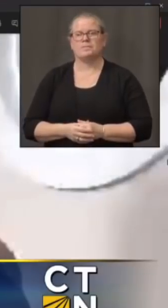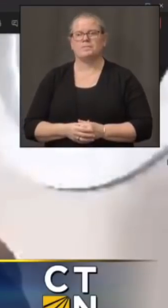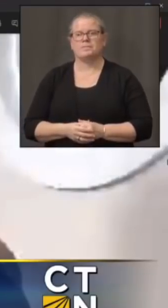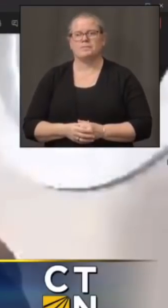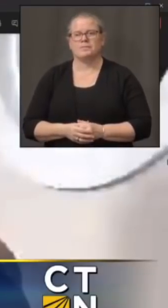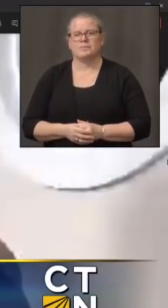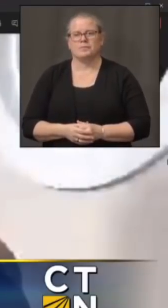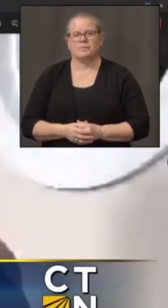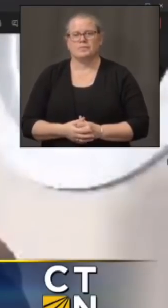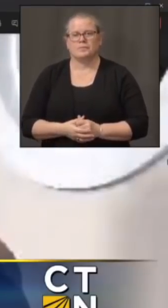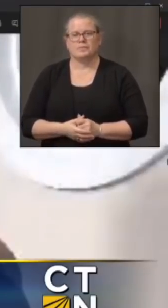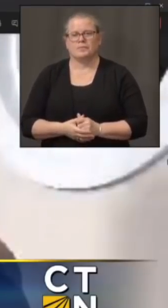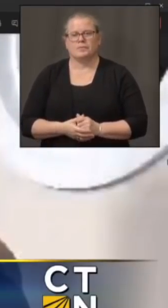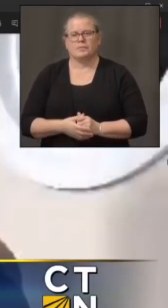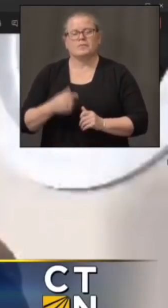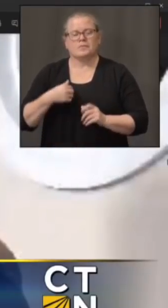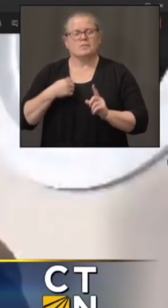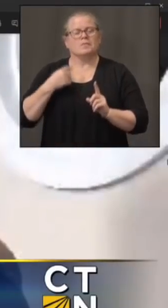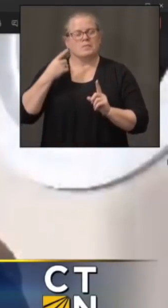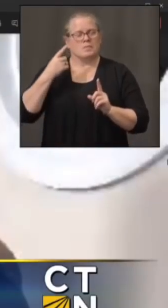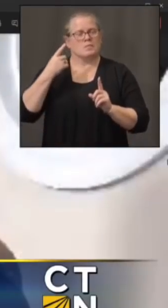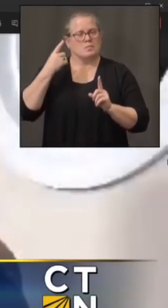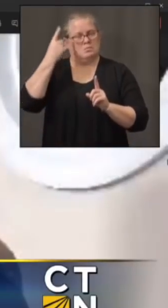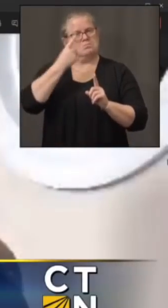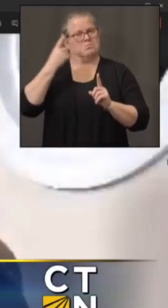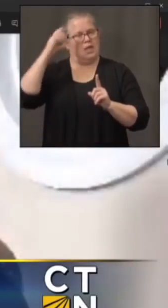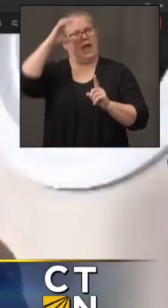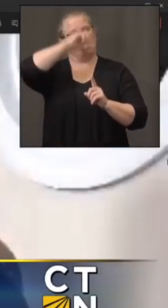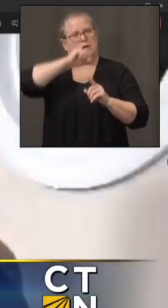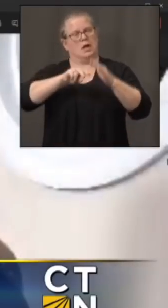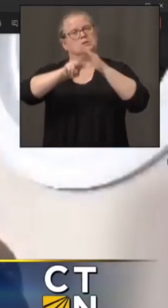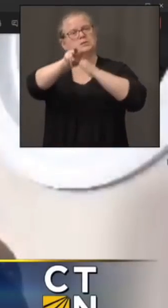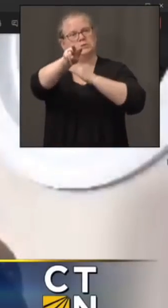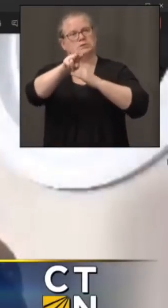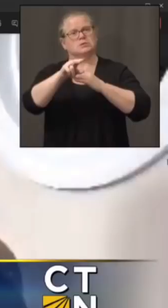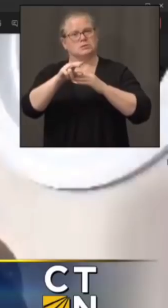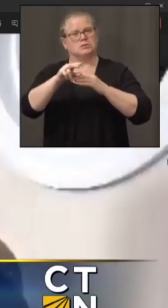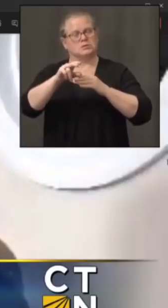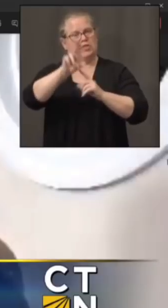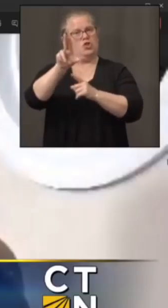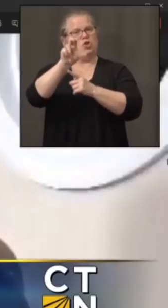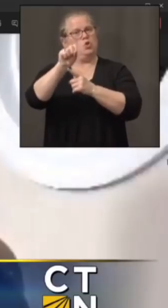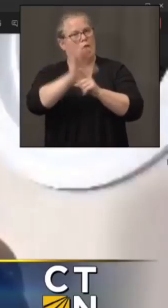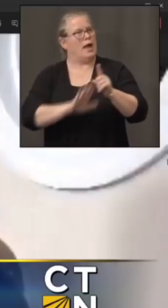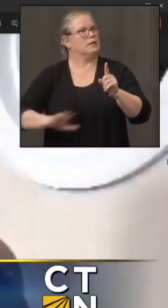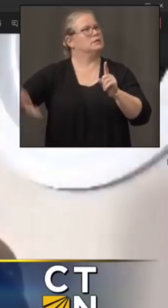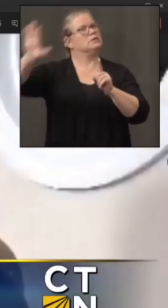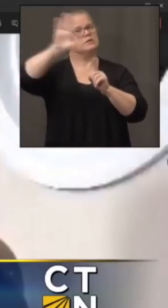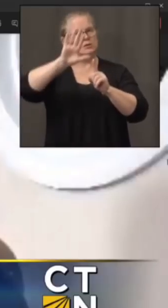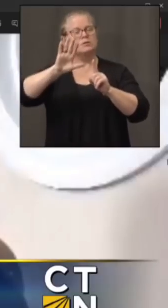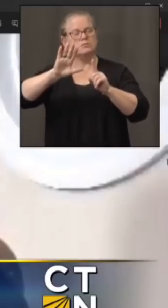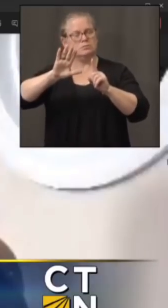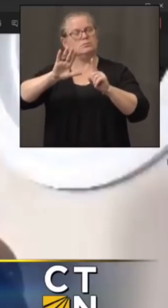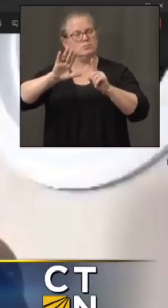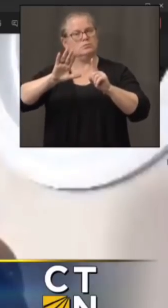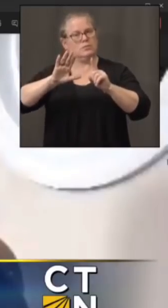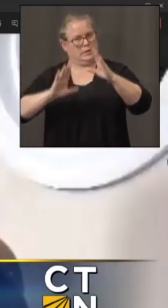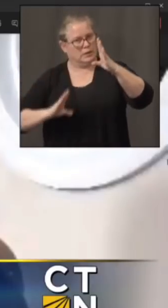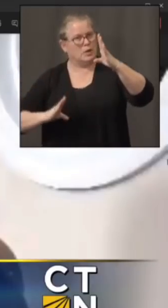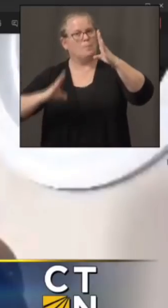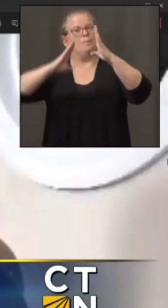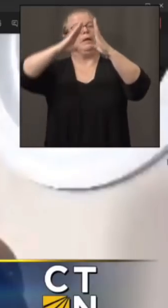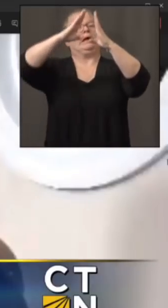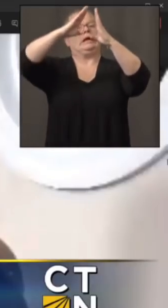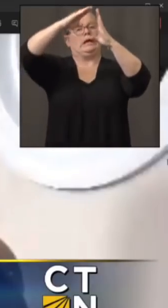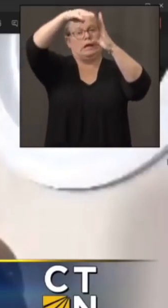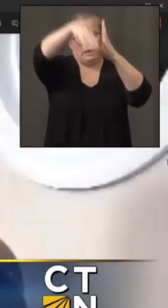peak of the epidemic curves generally at some point in January in the country. And I think the nation sort of, if you do the